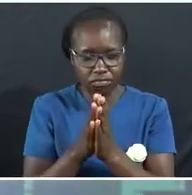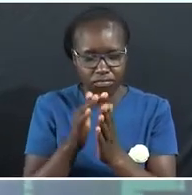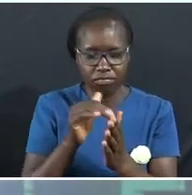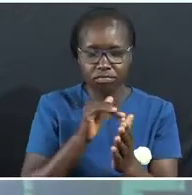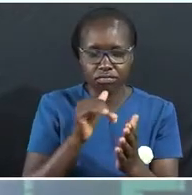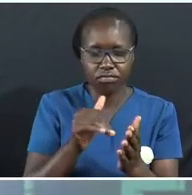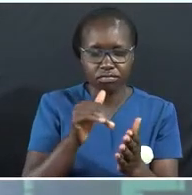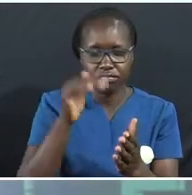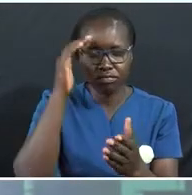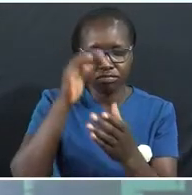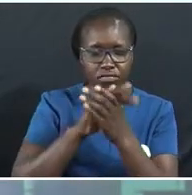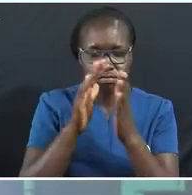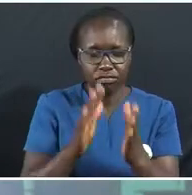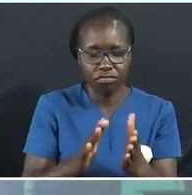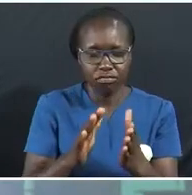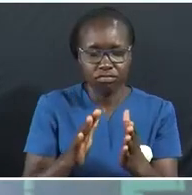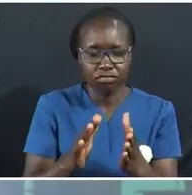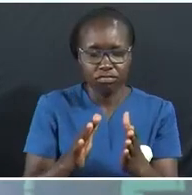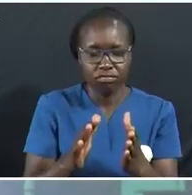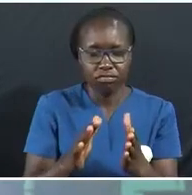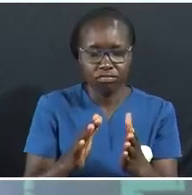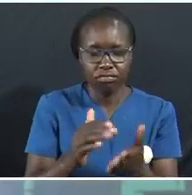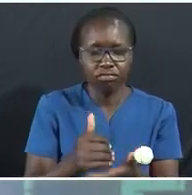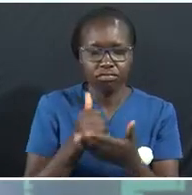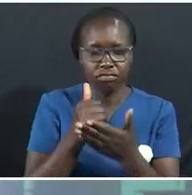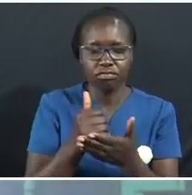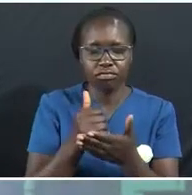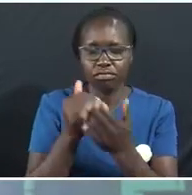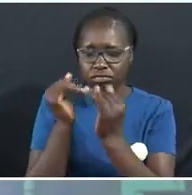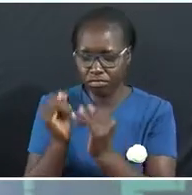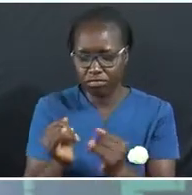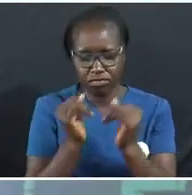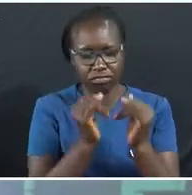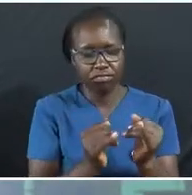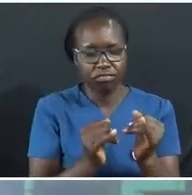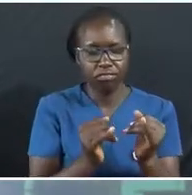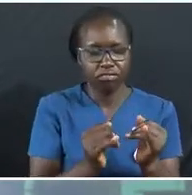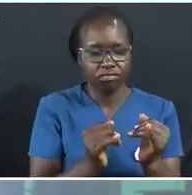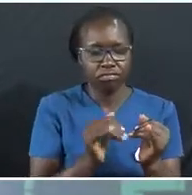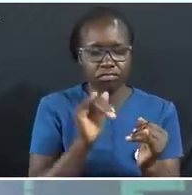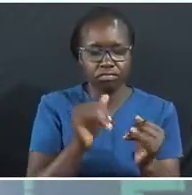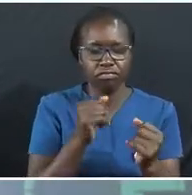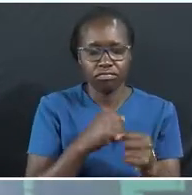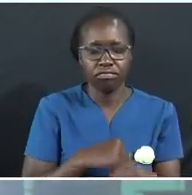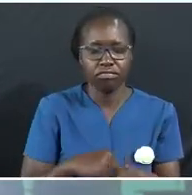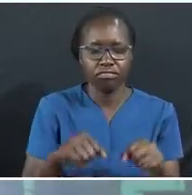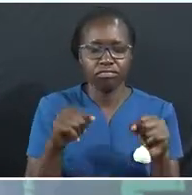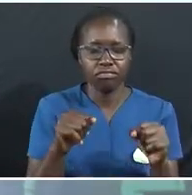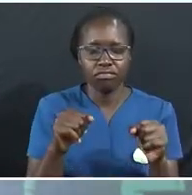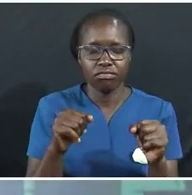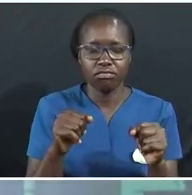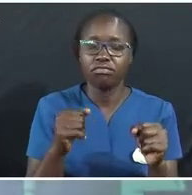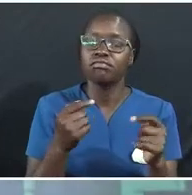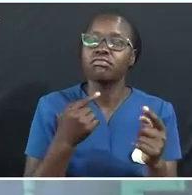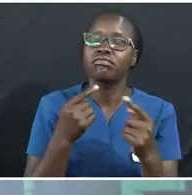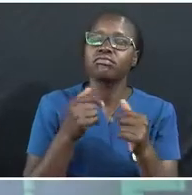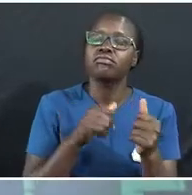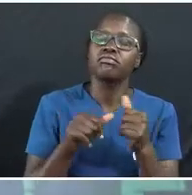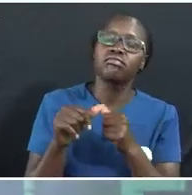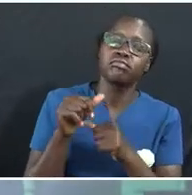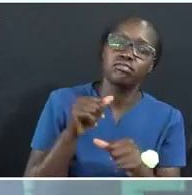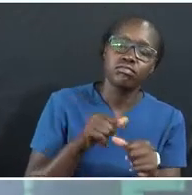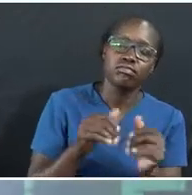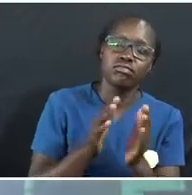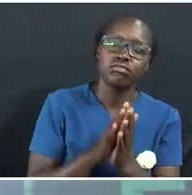unbelievers. Help us and direct us into an individual that you can be able to focus and talk about.